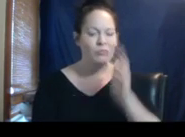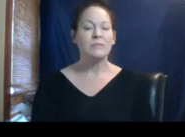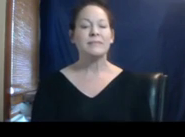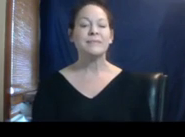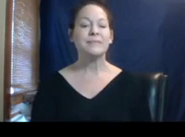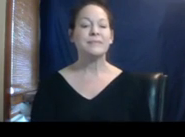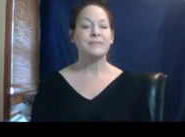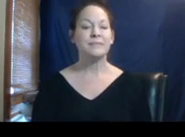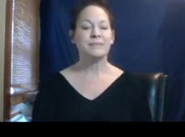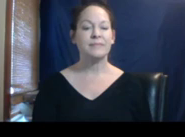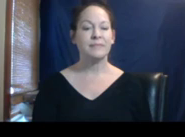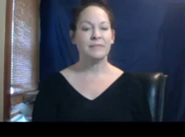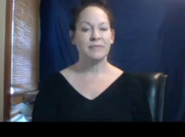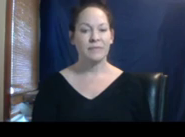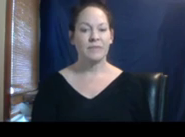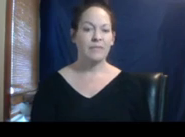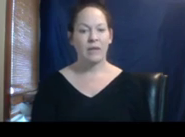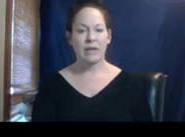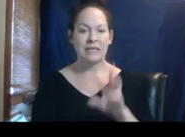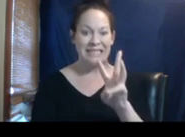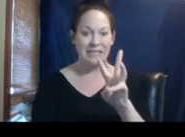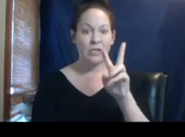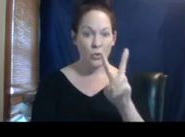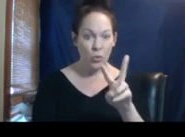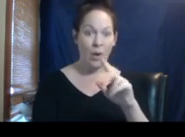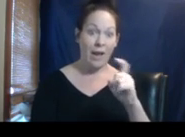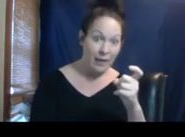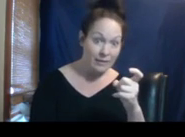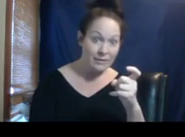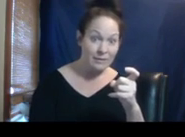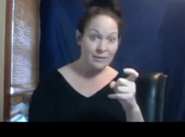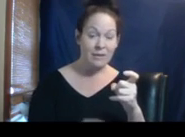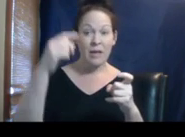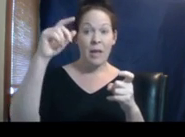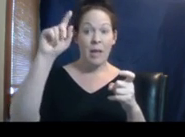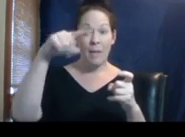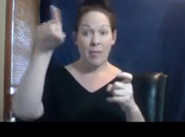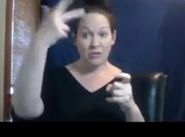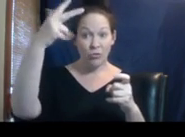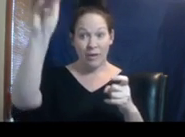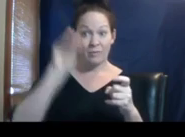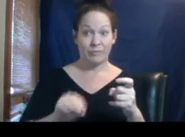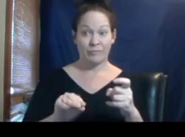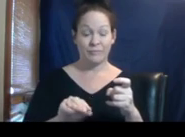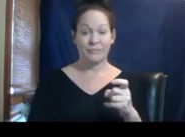let's make sure I did 21, negative 63, 62. And I'm going to pull down the 3.